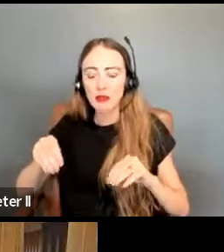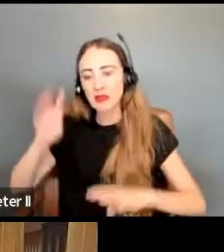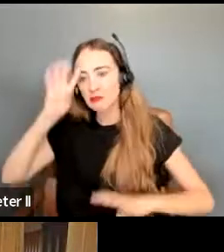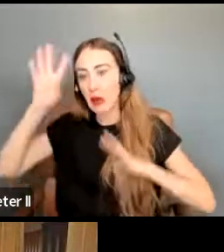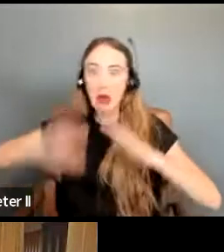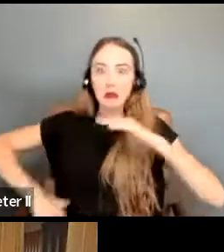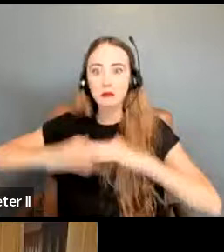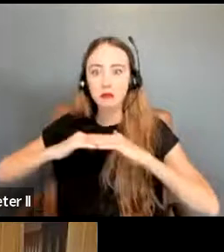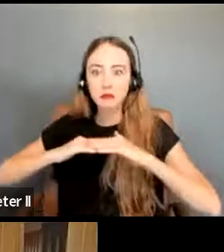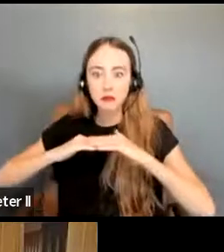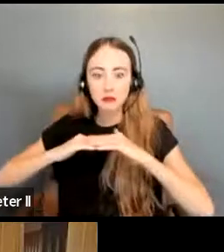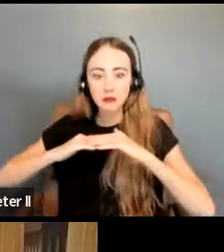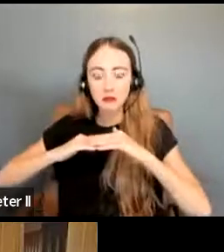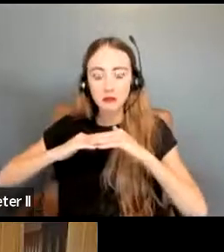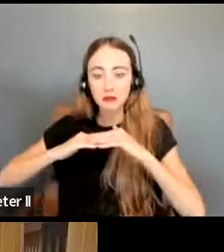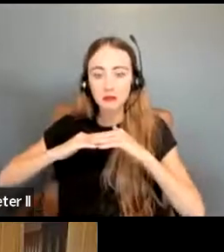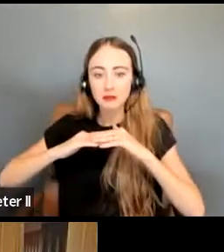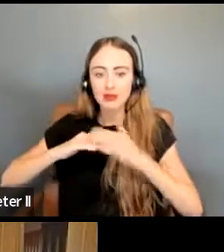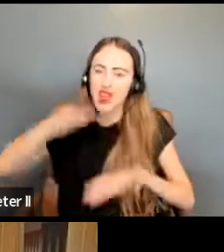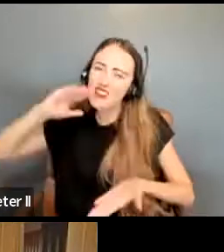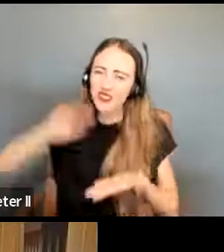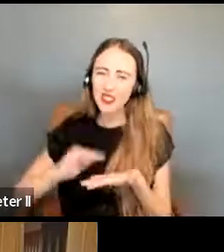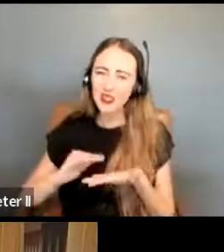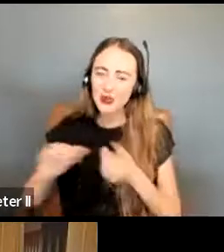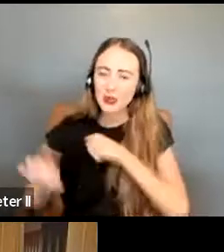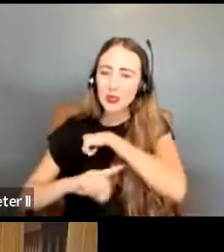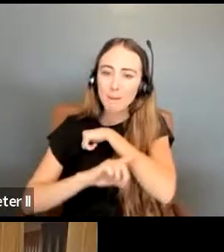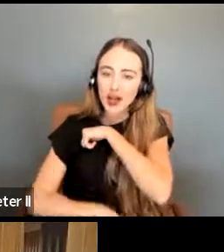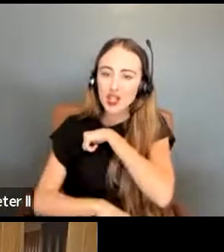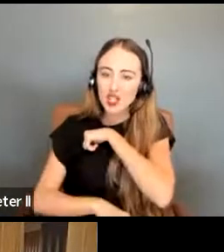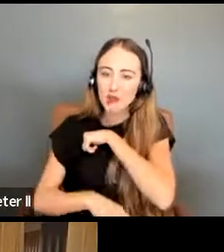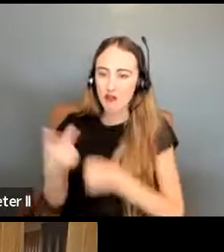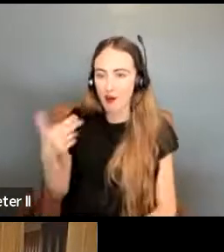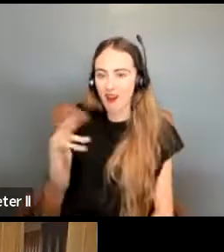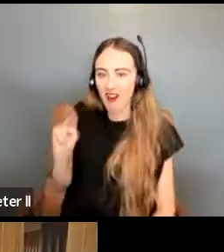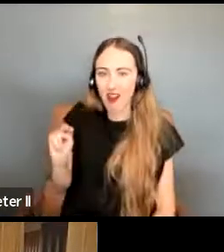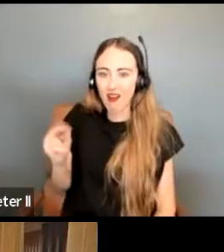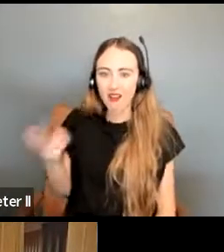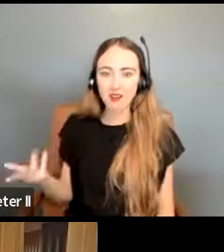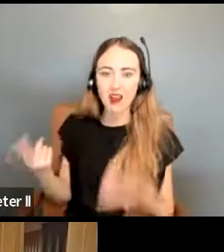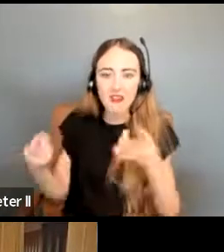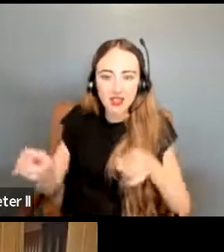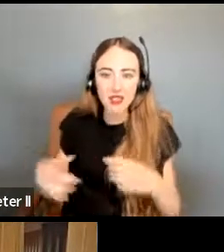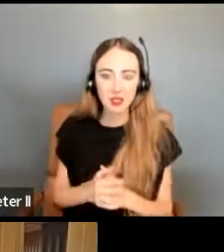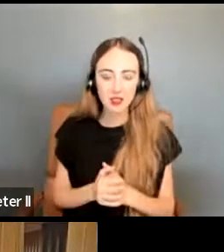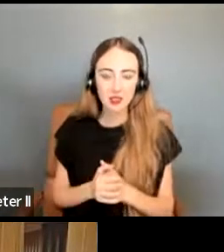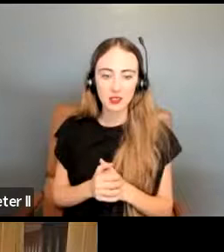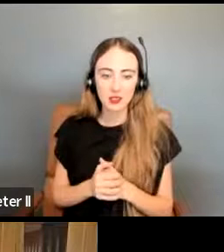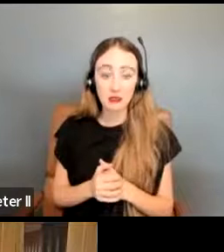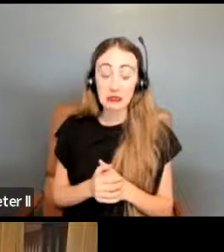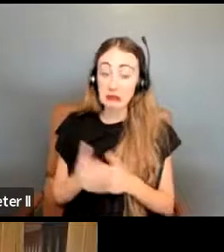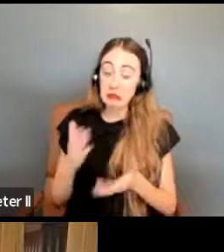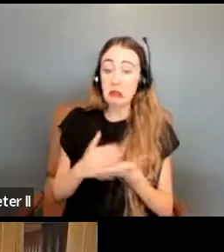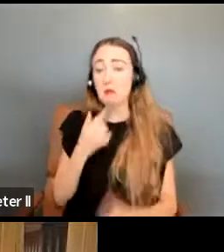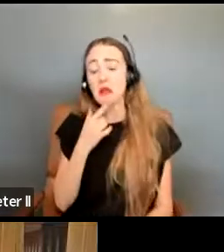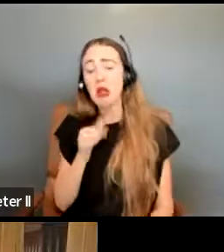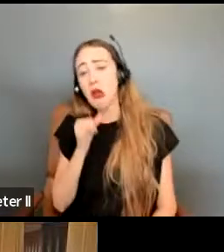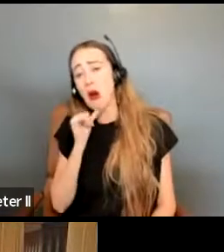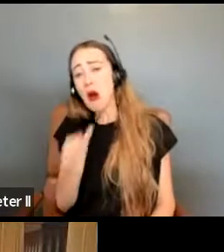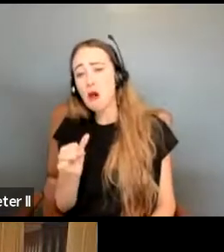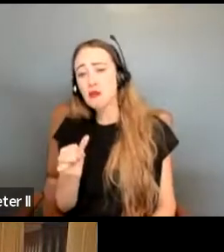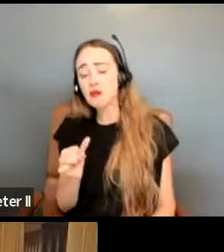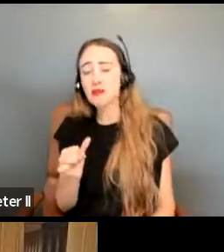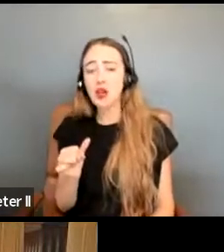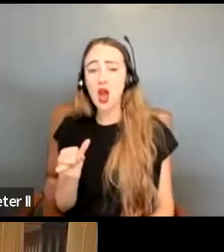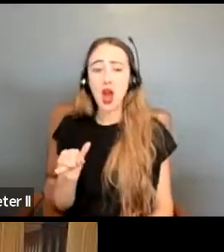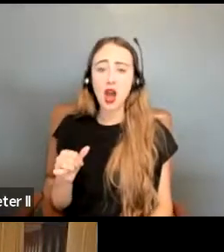ceiling that will reduce the punishment for these gun offenses. Some say, well, it won't deter. Well, by itself,